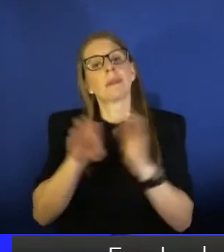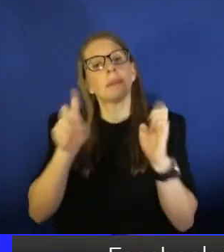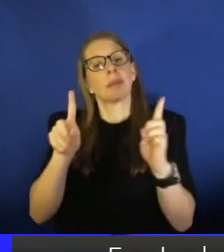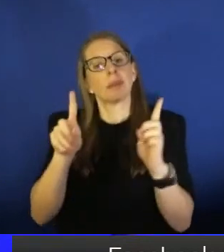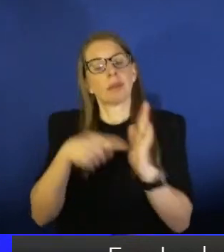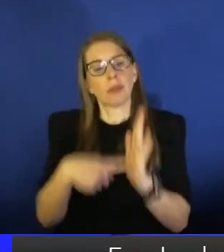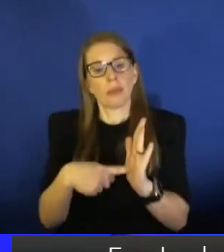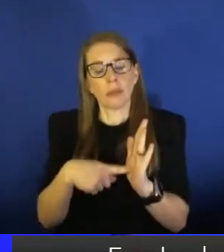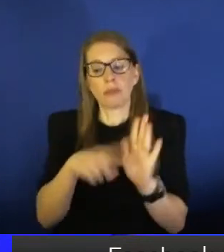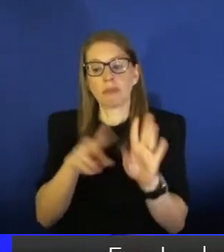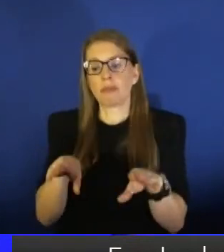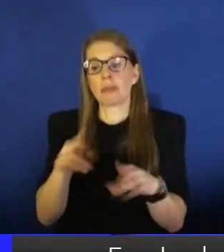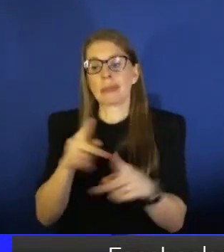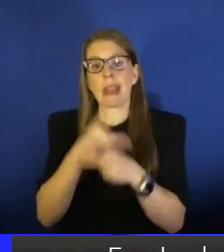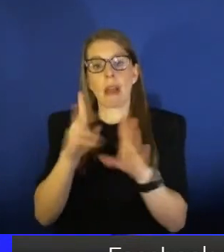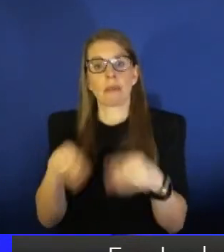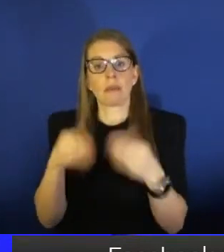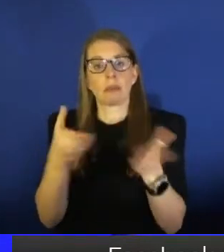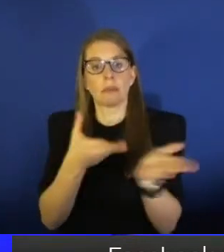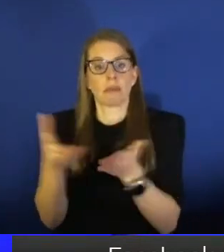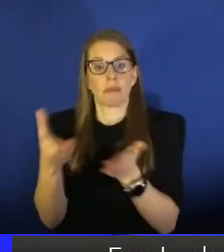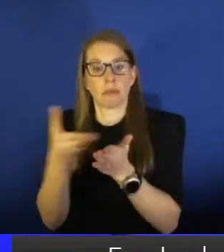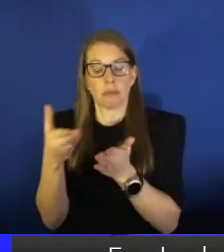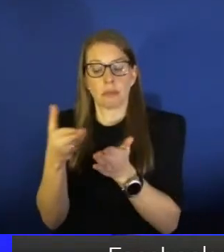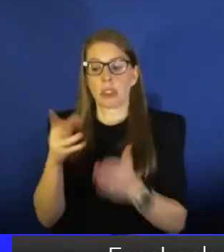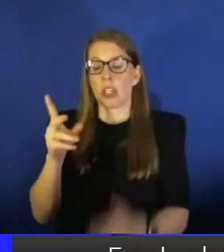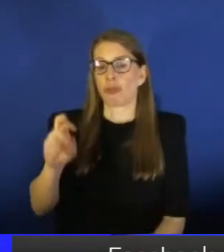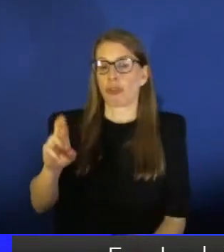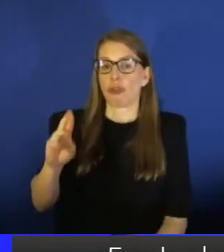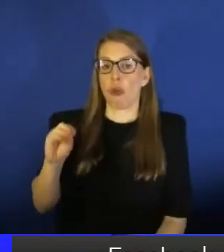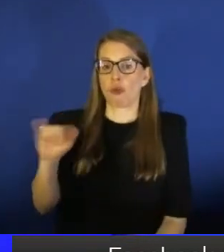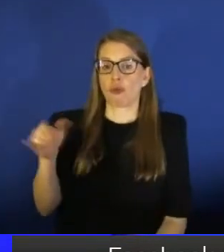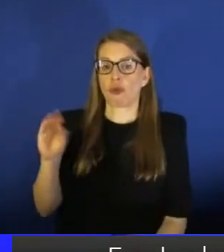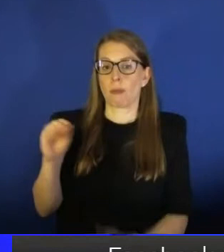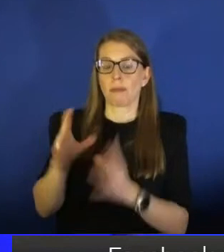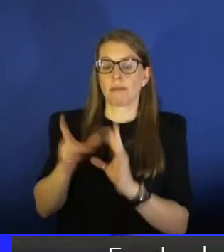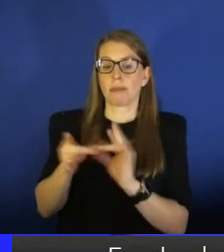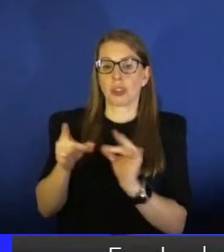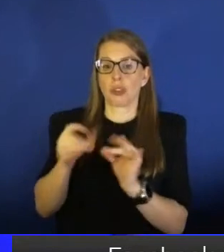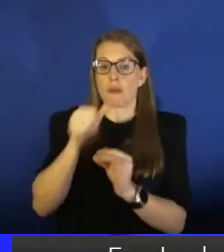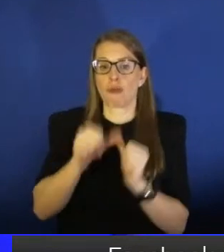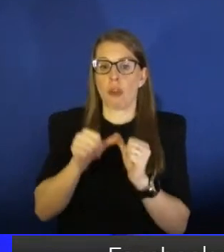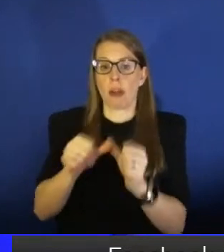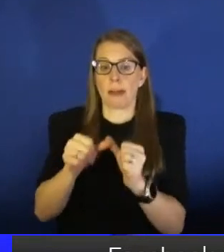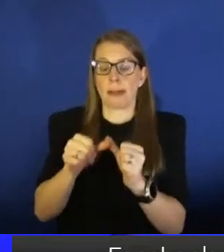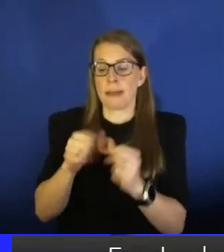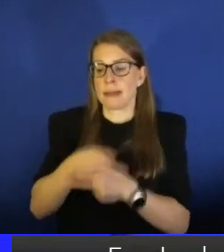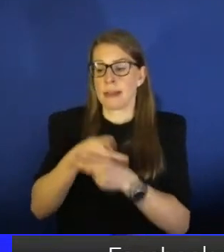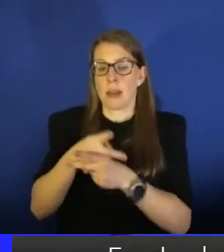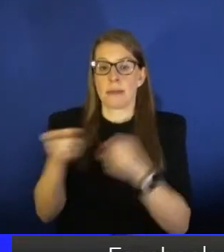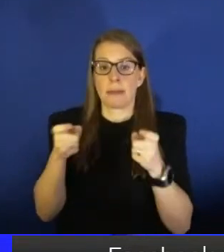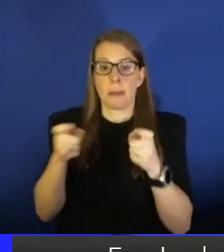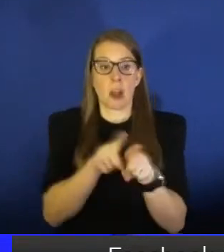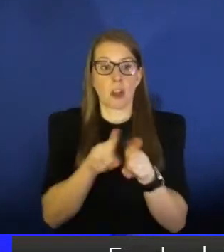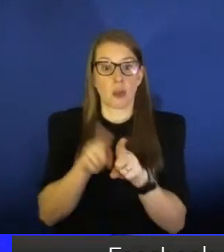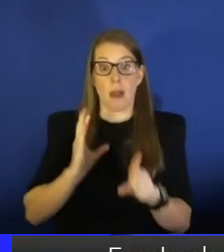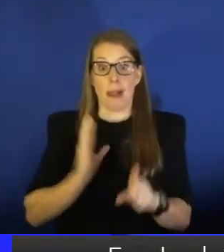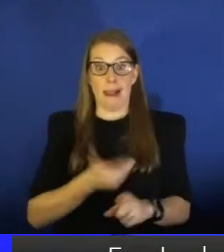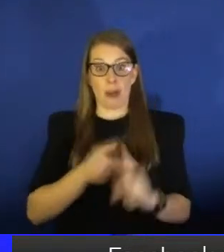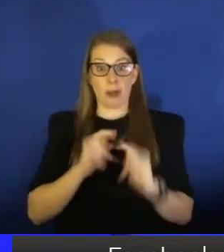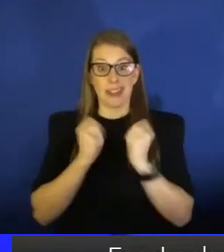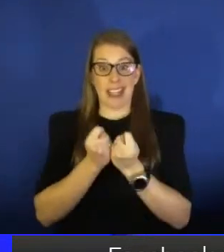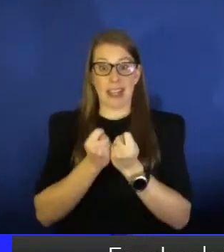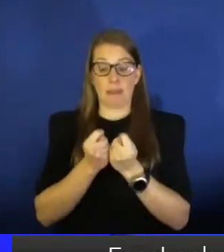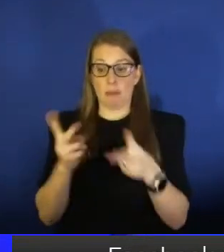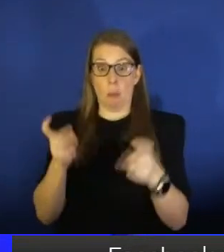delivery model changes like Dr. Ojo mentioned, the chronic care management, and then also using our team to go out and help pull data so that we could look